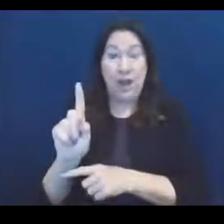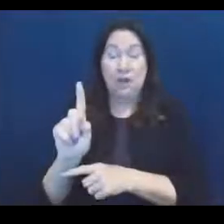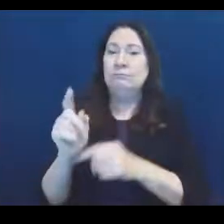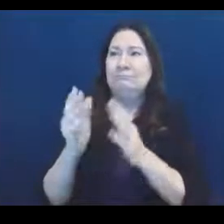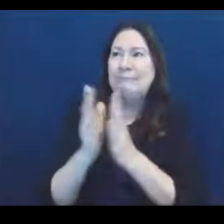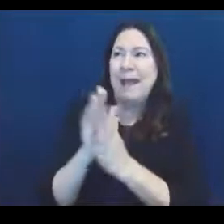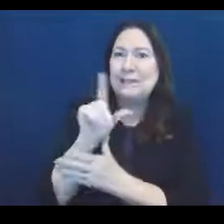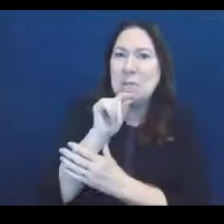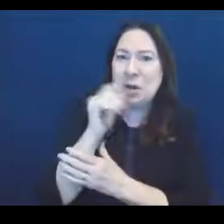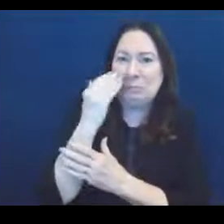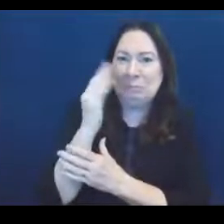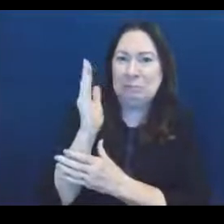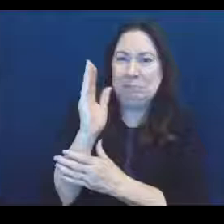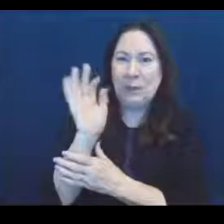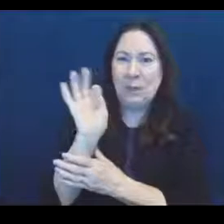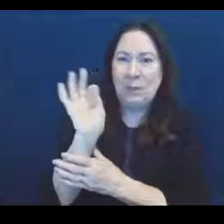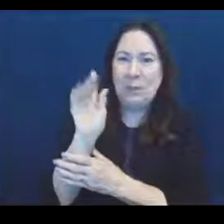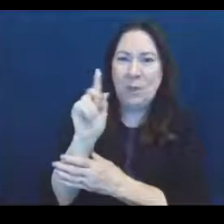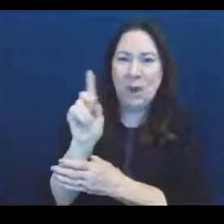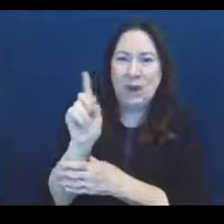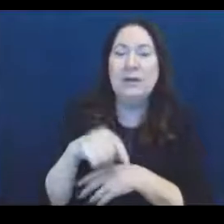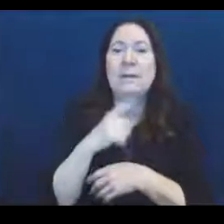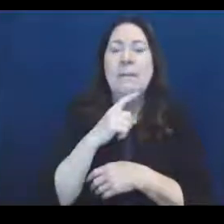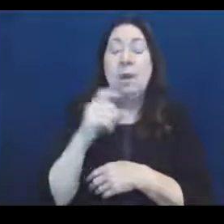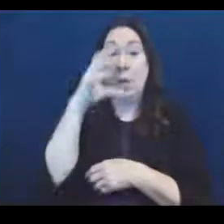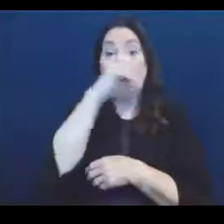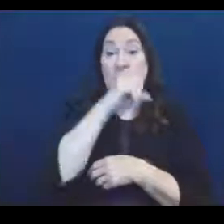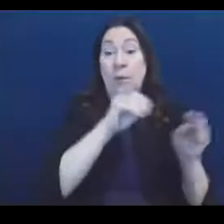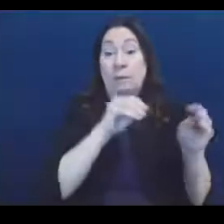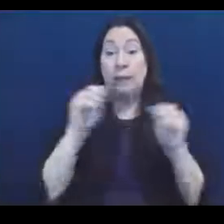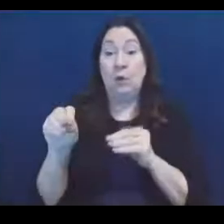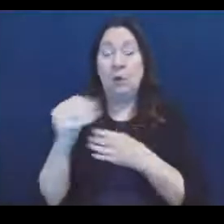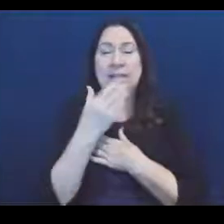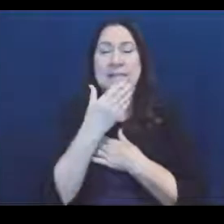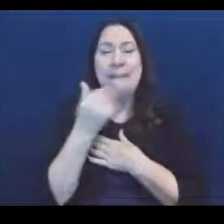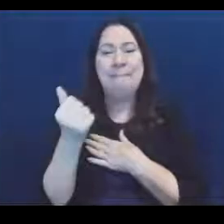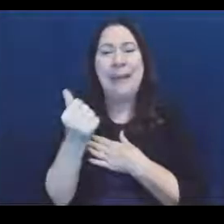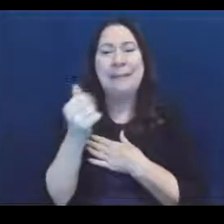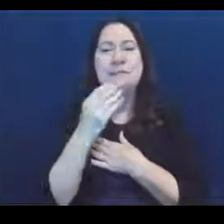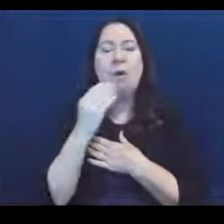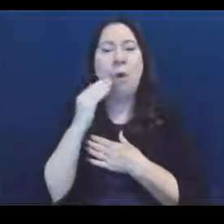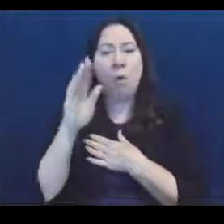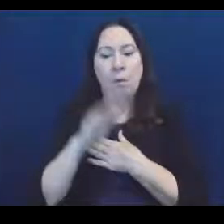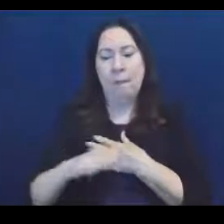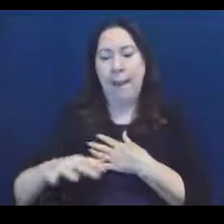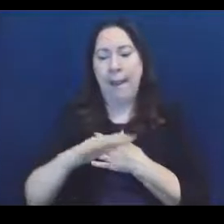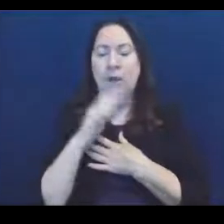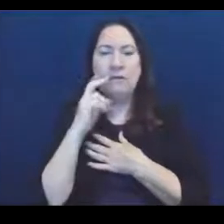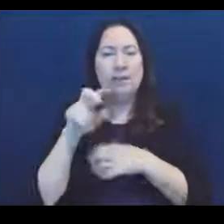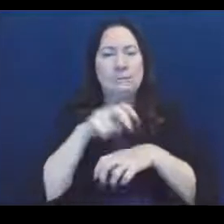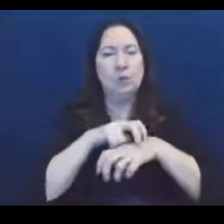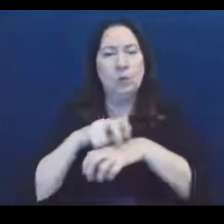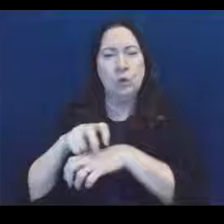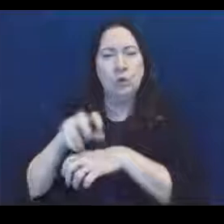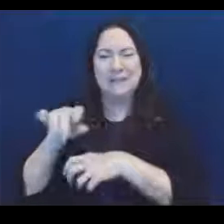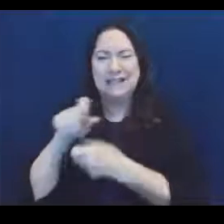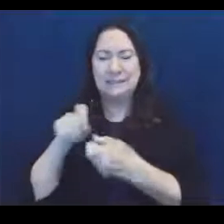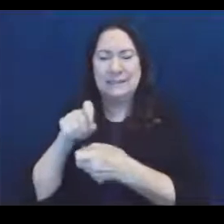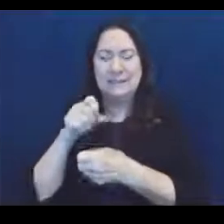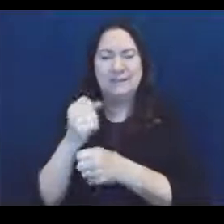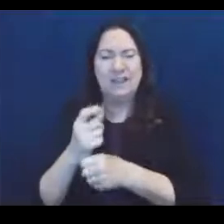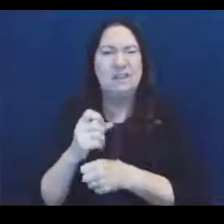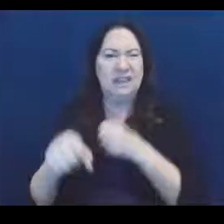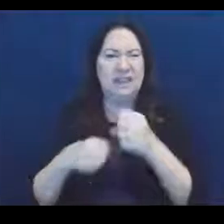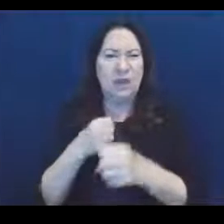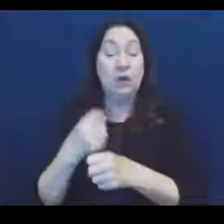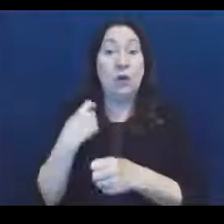no idea, but we assume they move to wherever has the best habitat for them in that particular year. So we'll start watching our radars very closely in